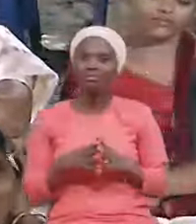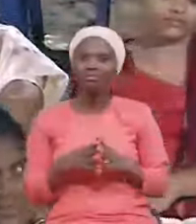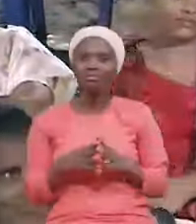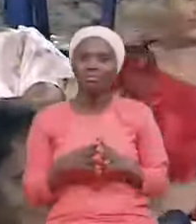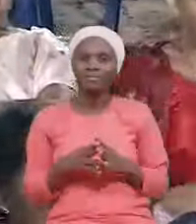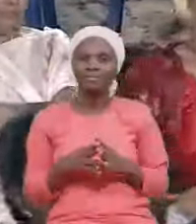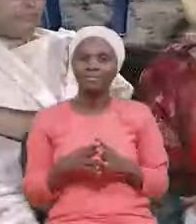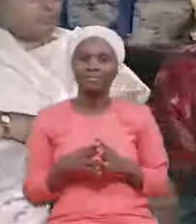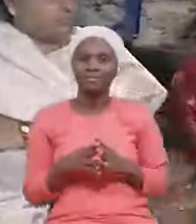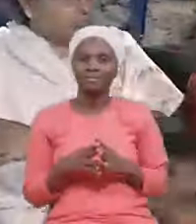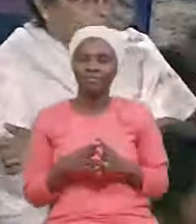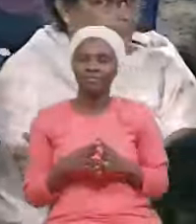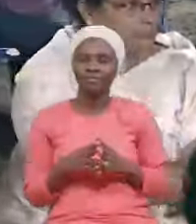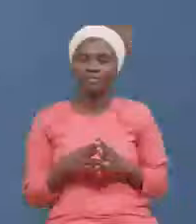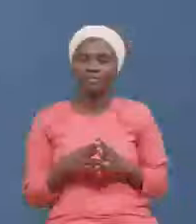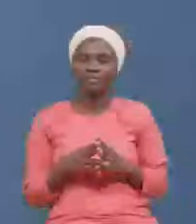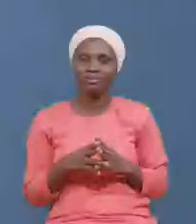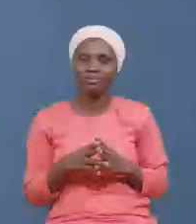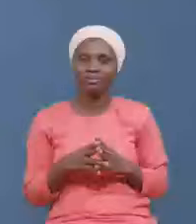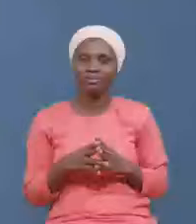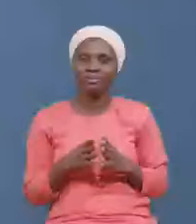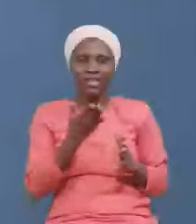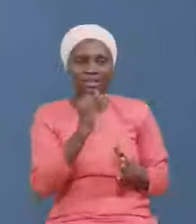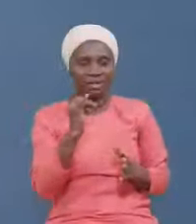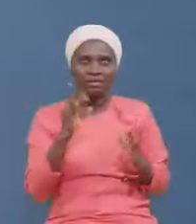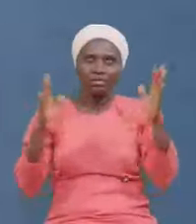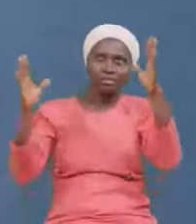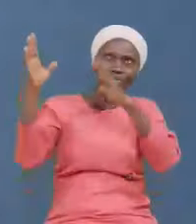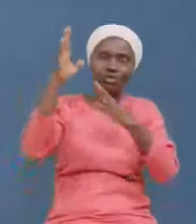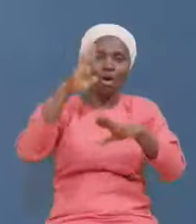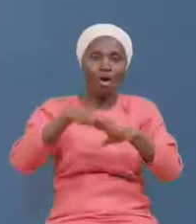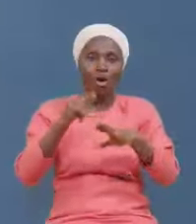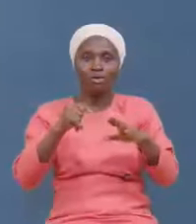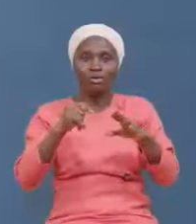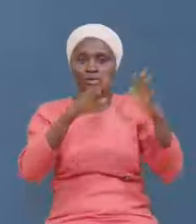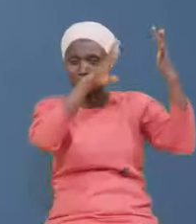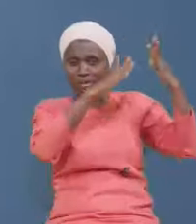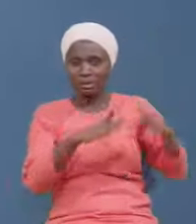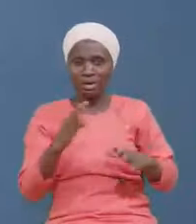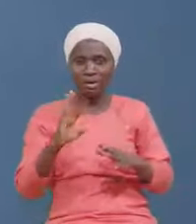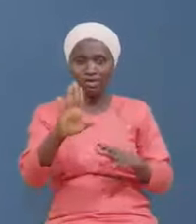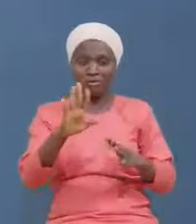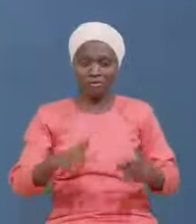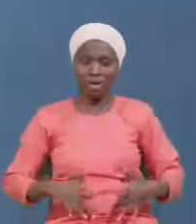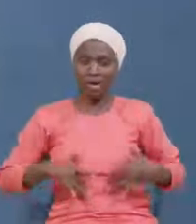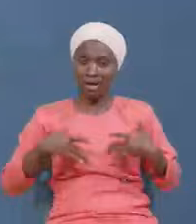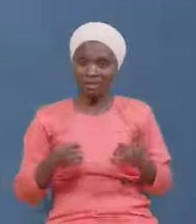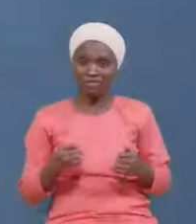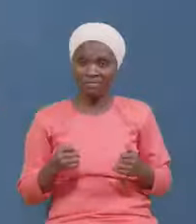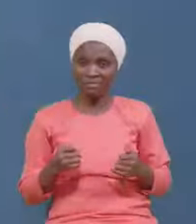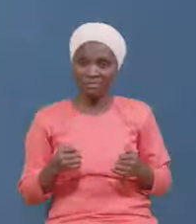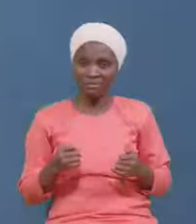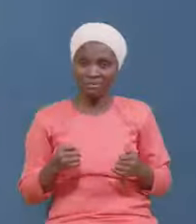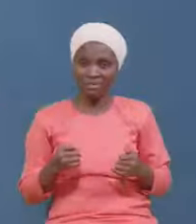paristhitulo samastanni nimmalam chestadu. There is storm on the sea of your life. Mi jeevitappu samudramalo tufaan undi.